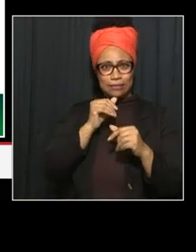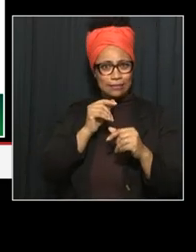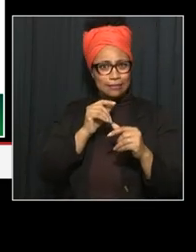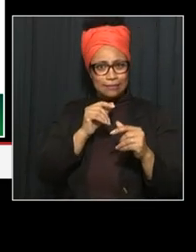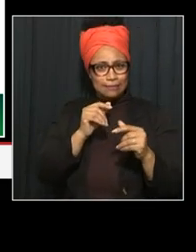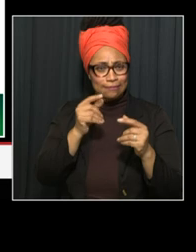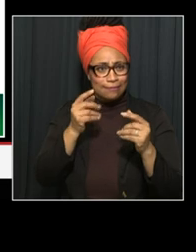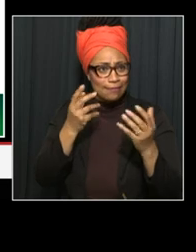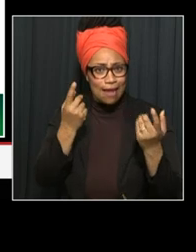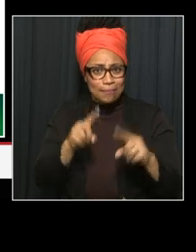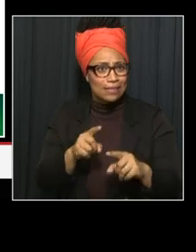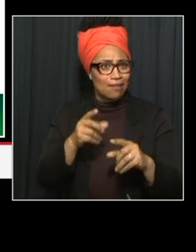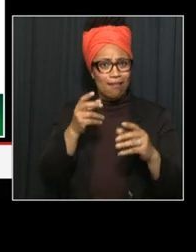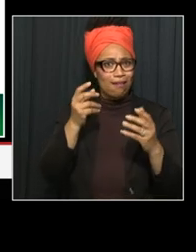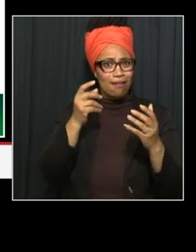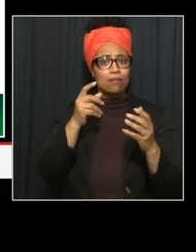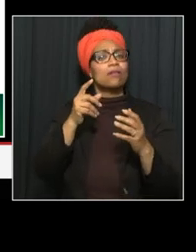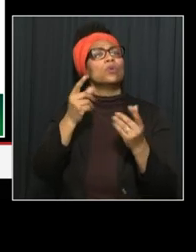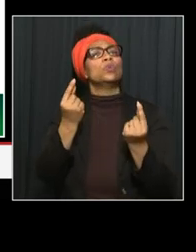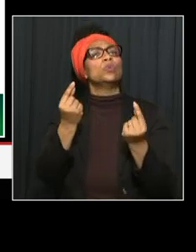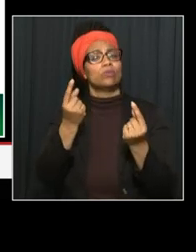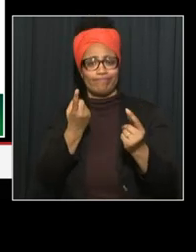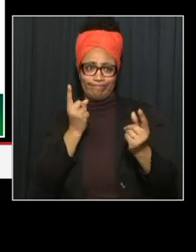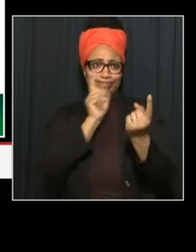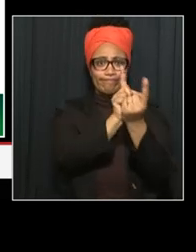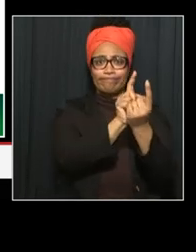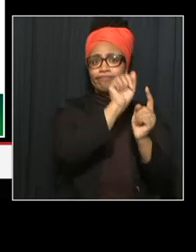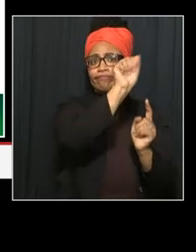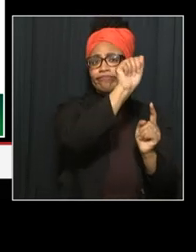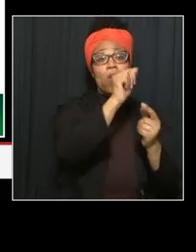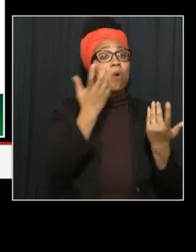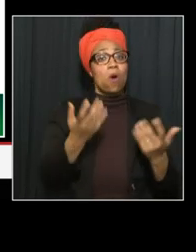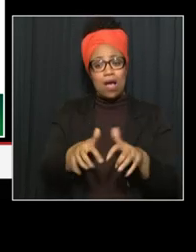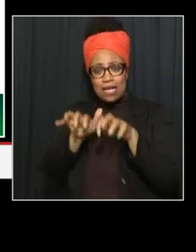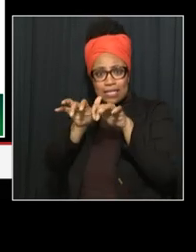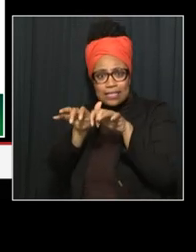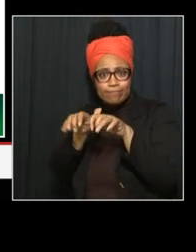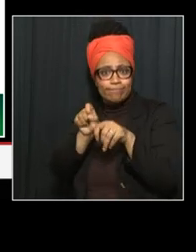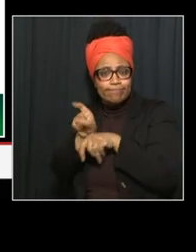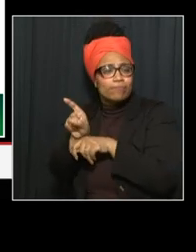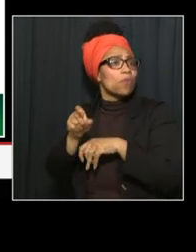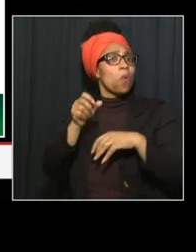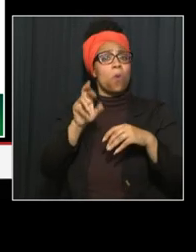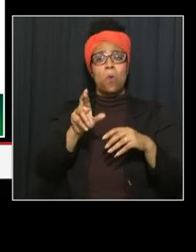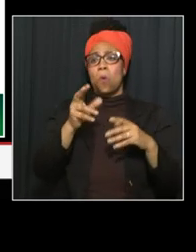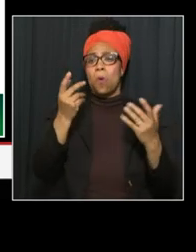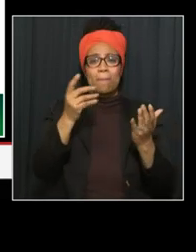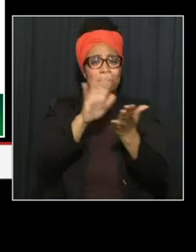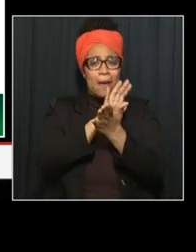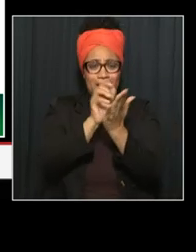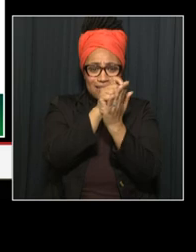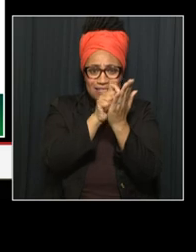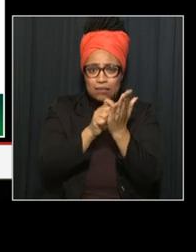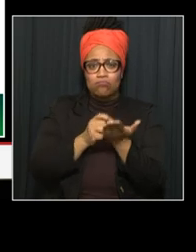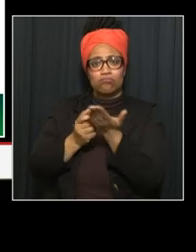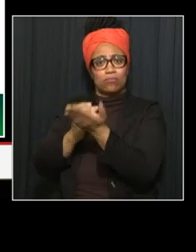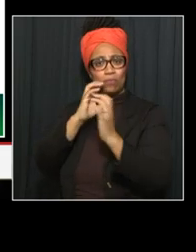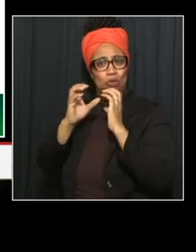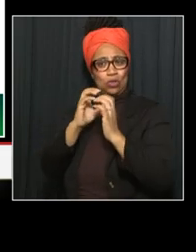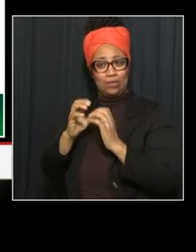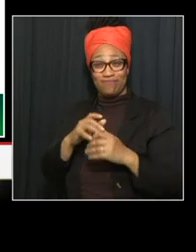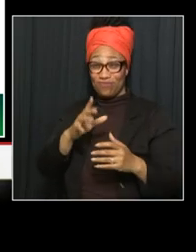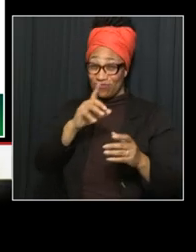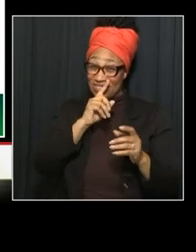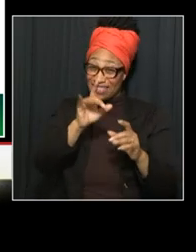creating a flyer handwritten or with a typewriter. So it's good that we have evolved, but we're able to tap into